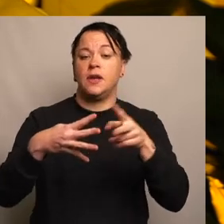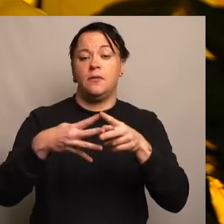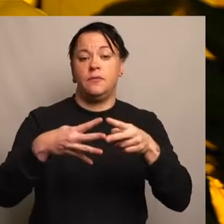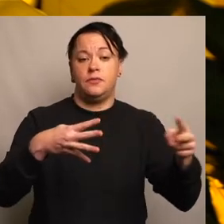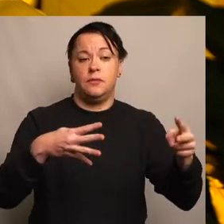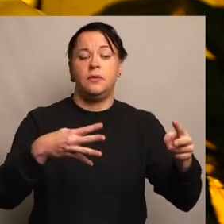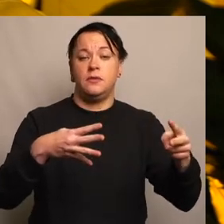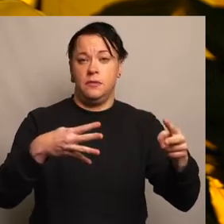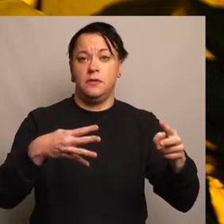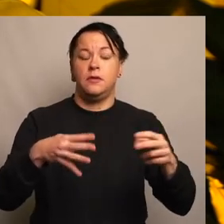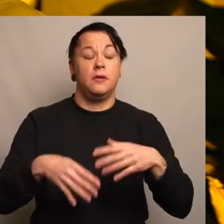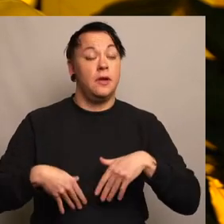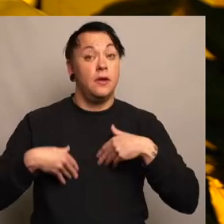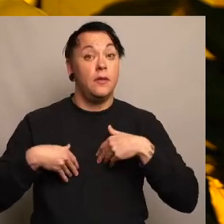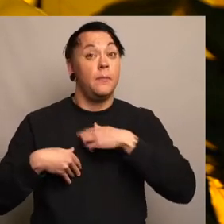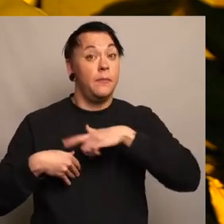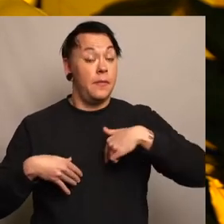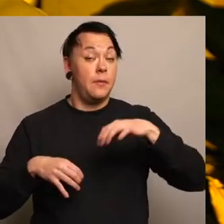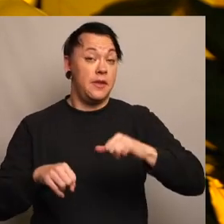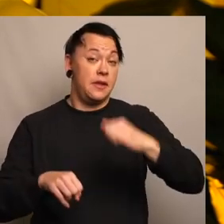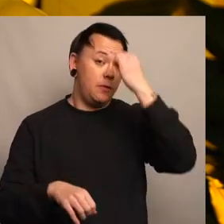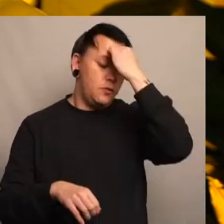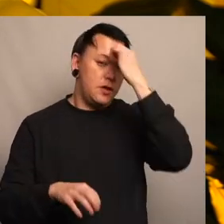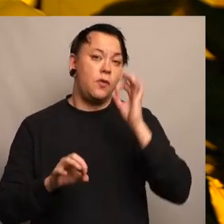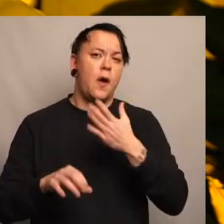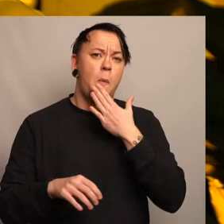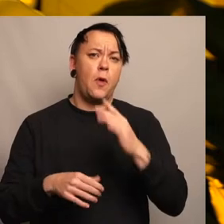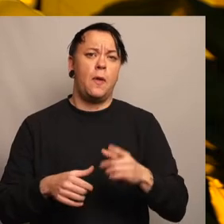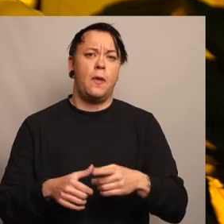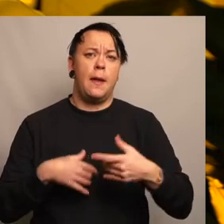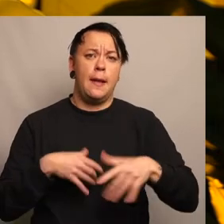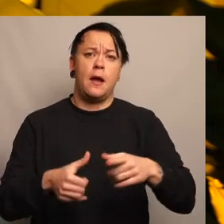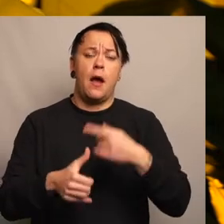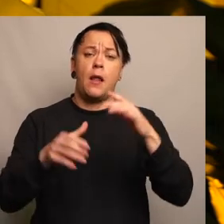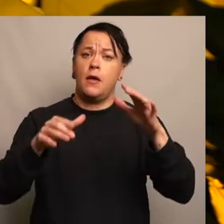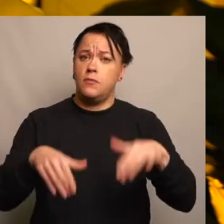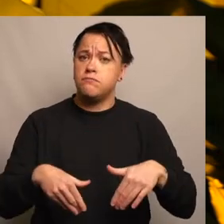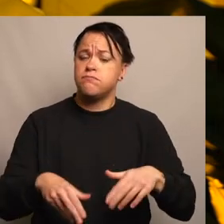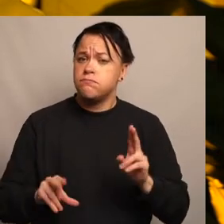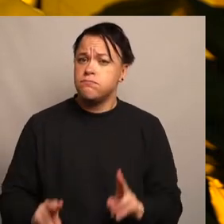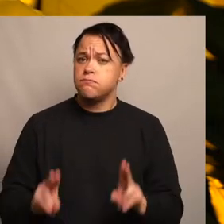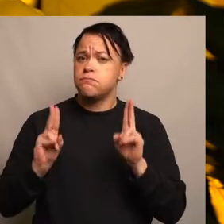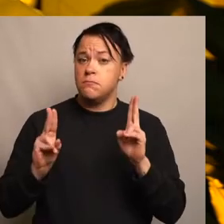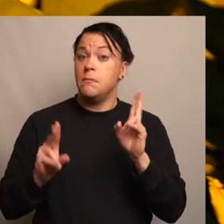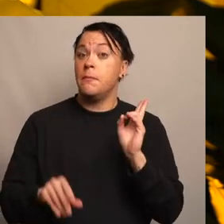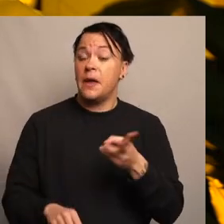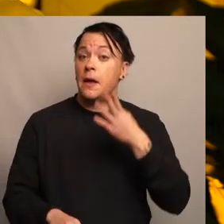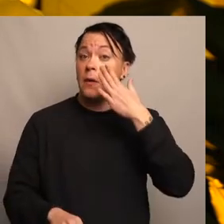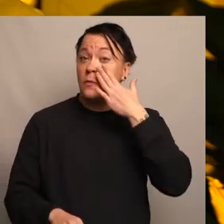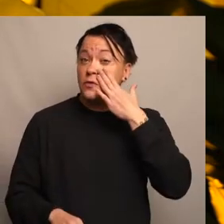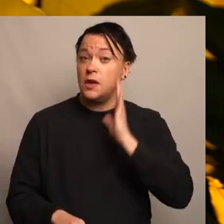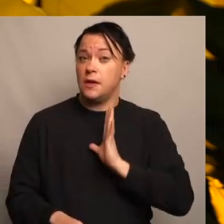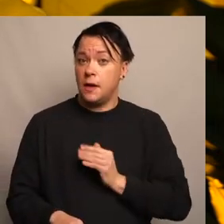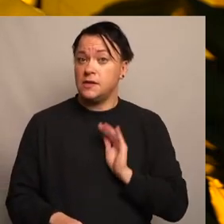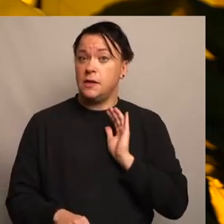rights movement started from black trans women. And the thing is, like, the majority of people, especially the majority of gay,